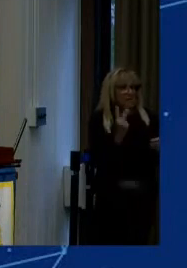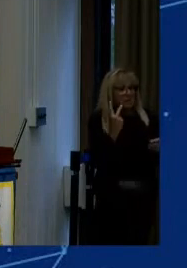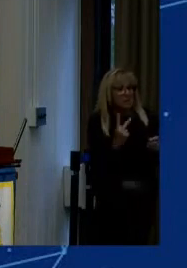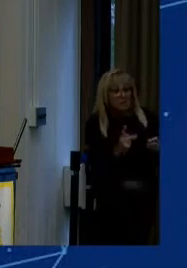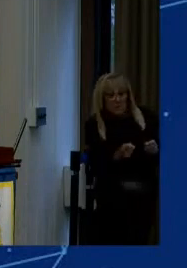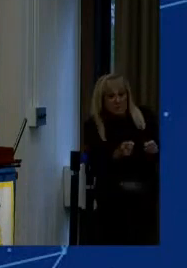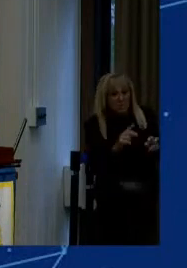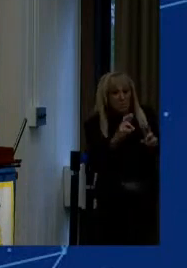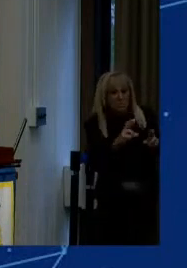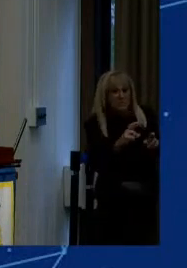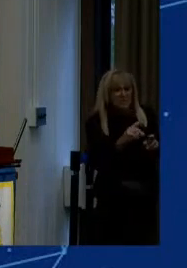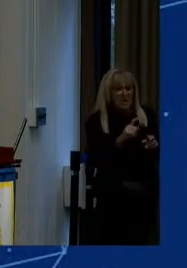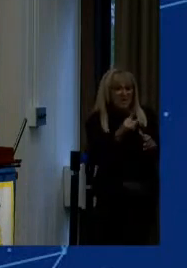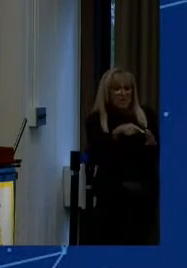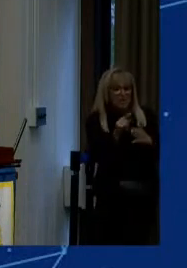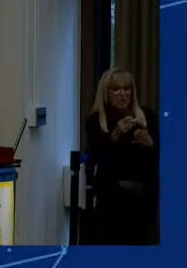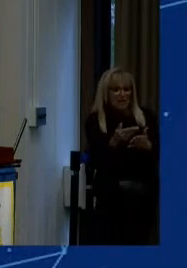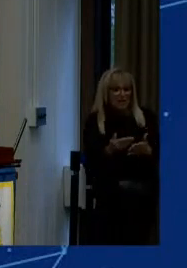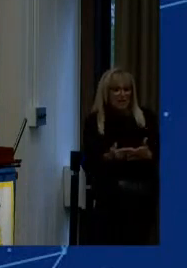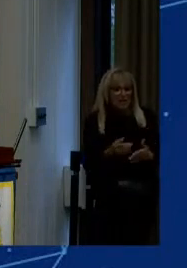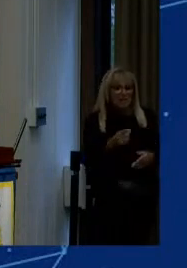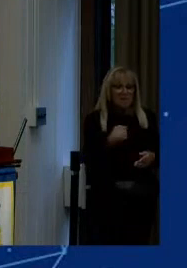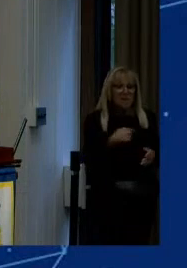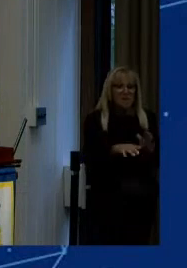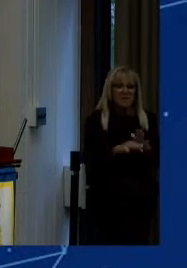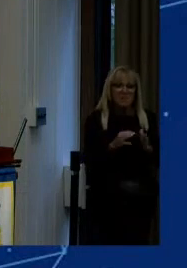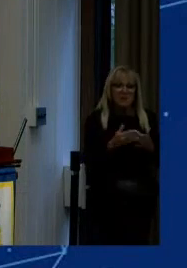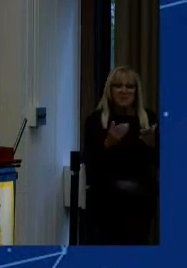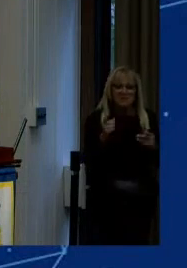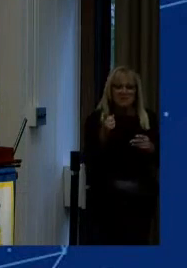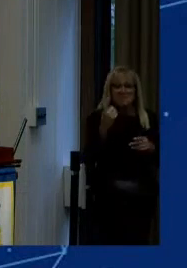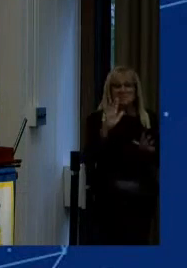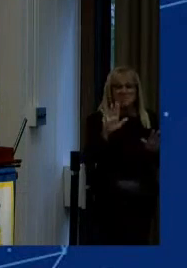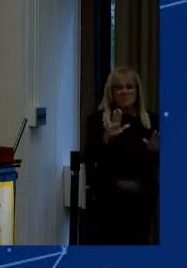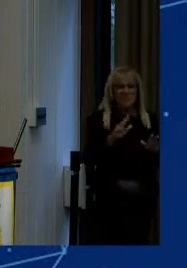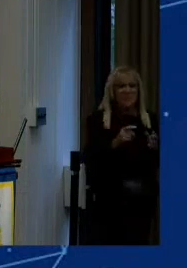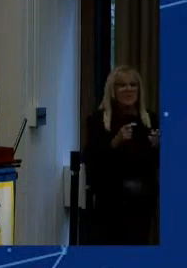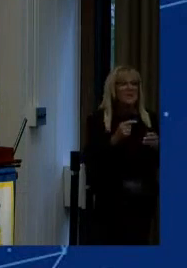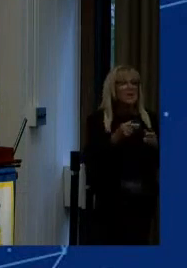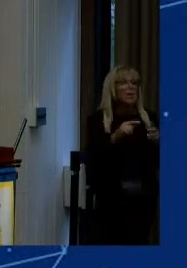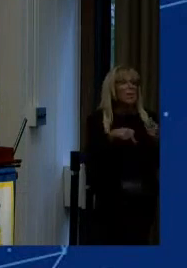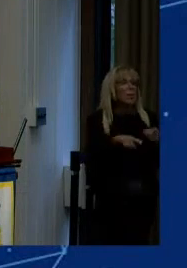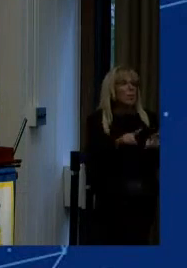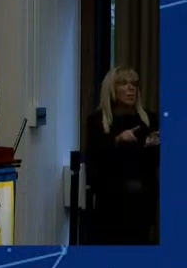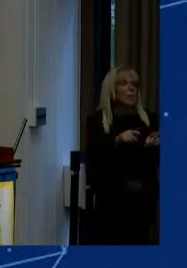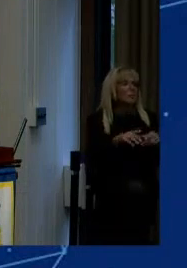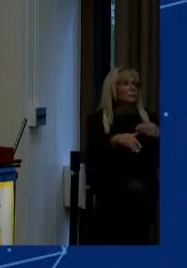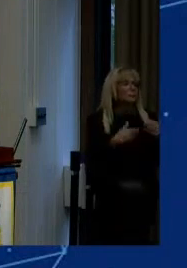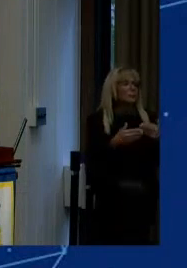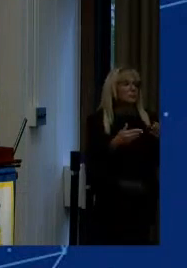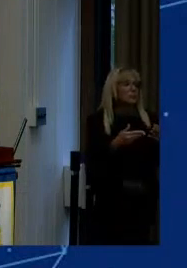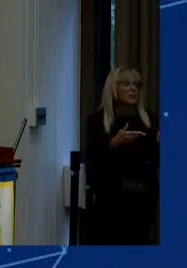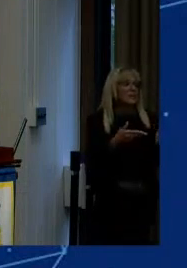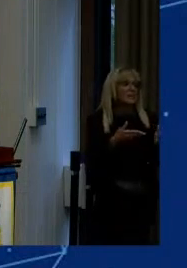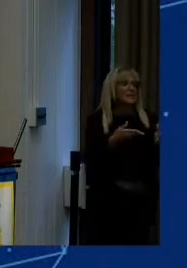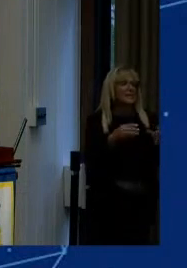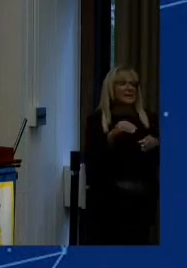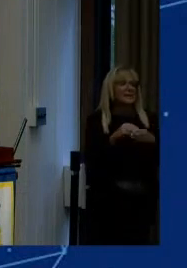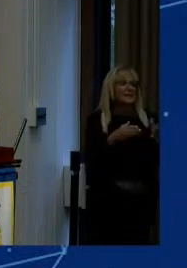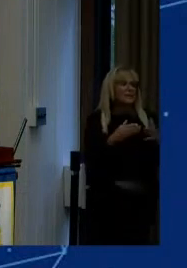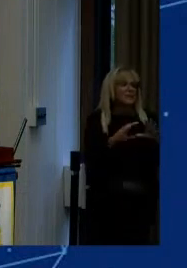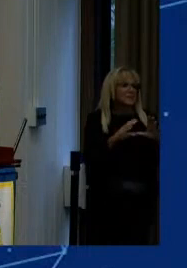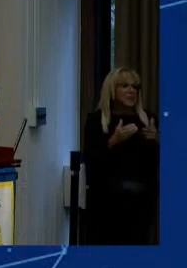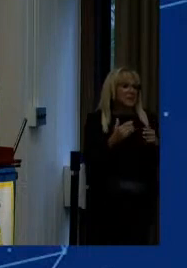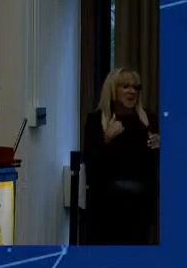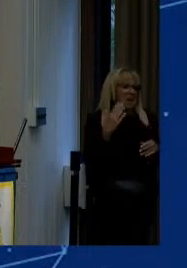check the facts. I chose things for myself as I worked through a few different in-service classes of what I knew. So I wouldn't